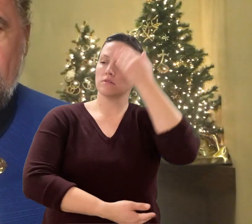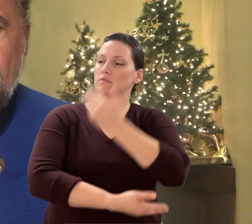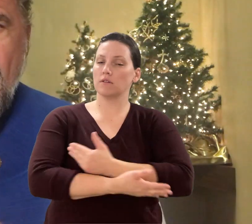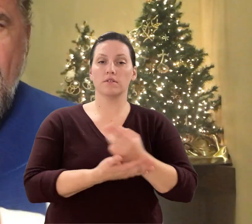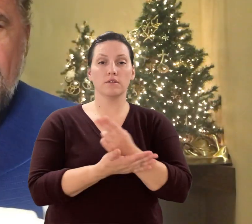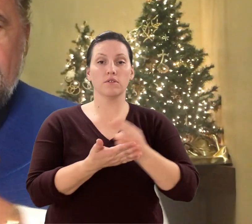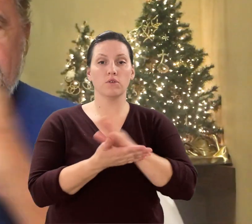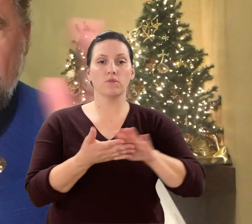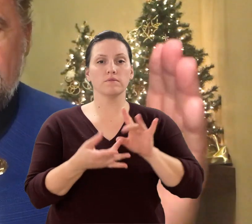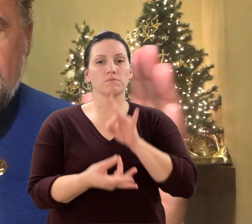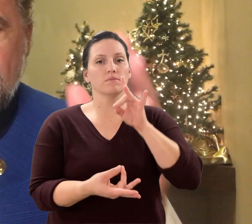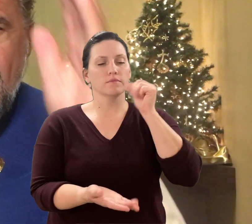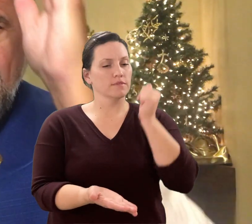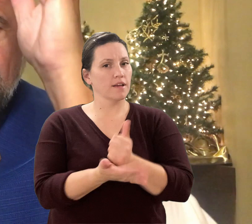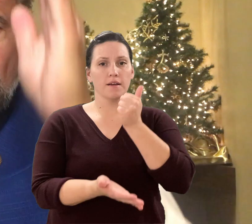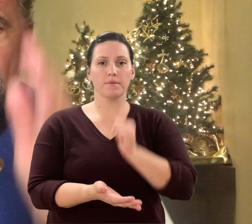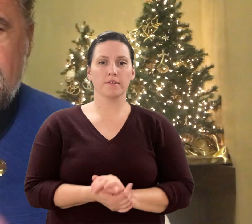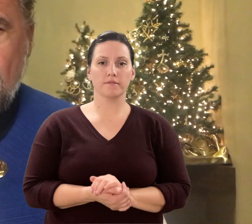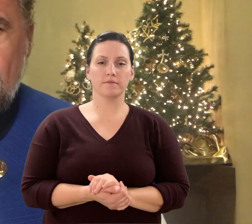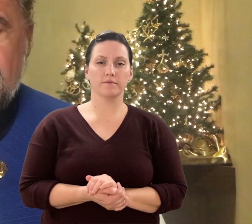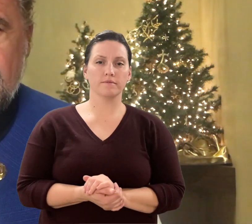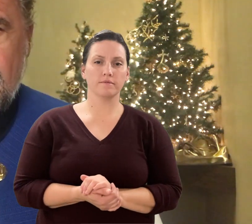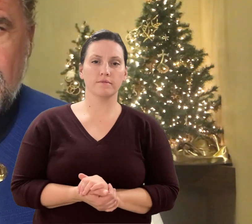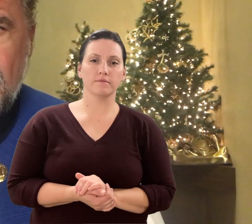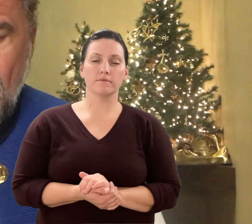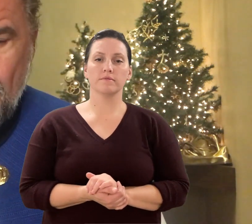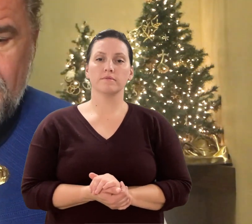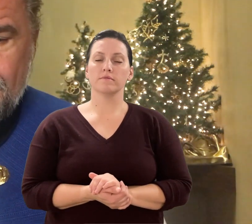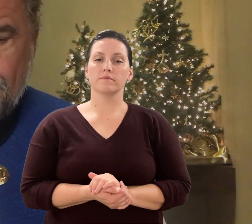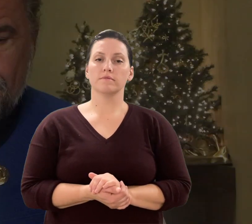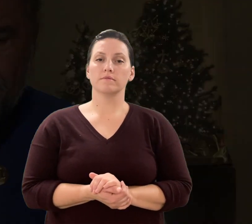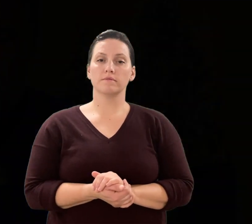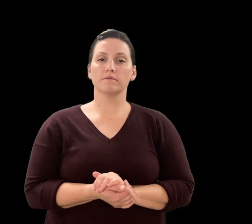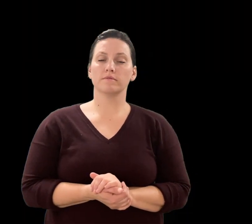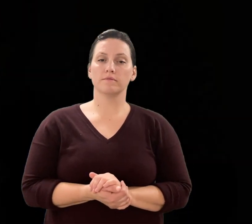Father and of the Son and of the Holy Spirit. Amen.